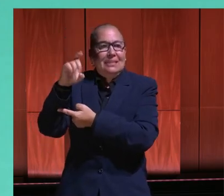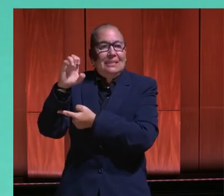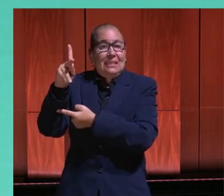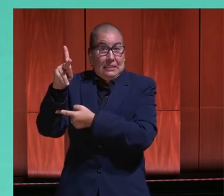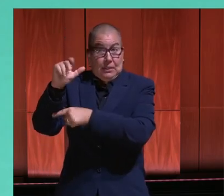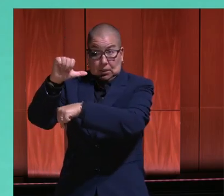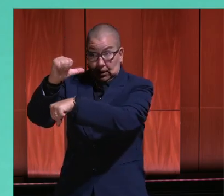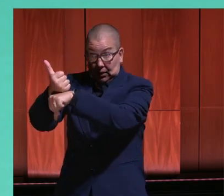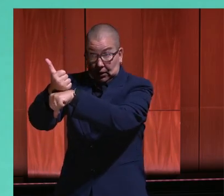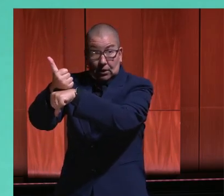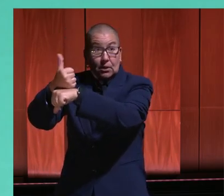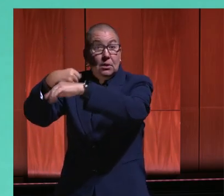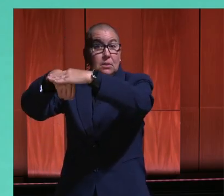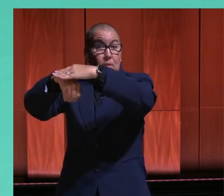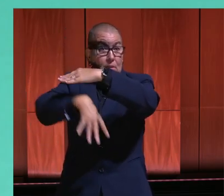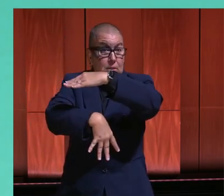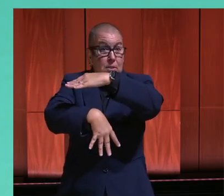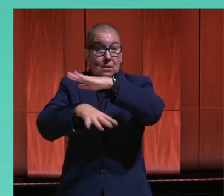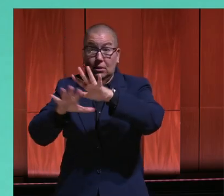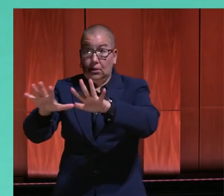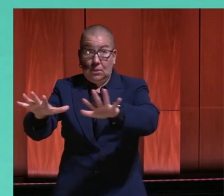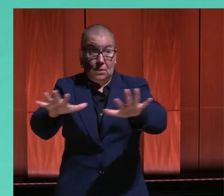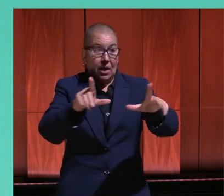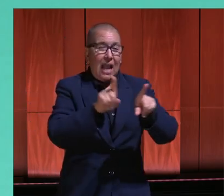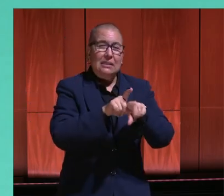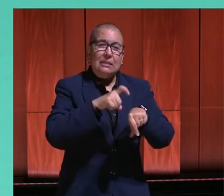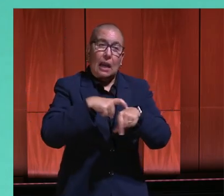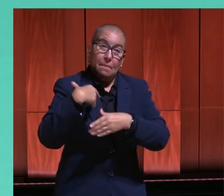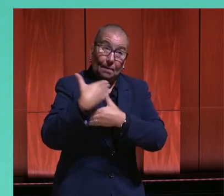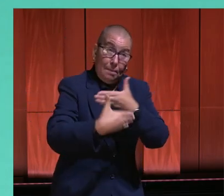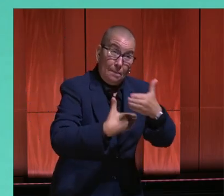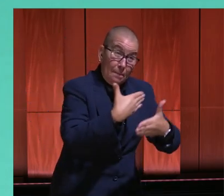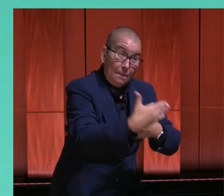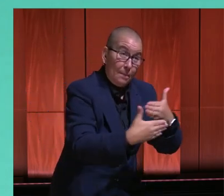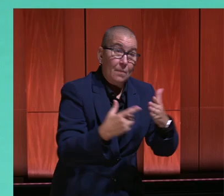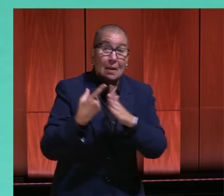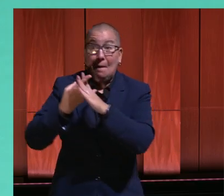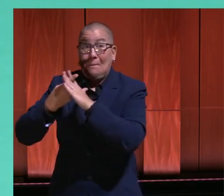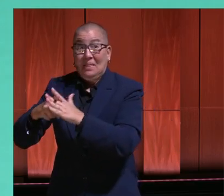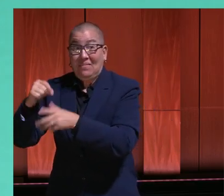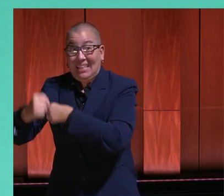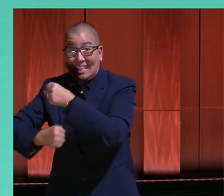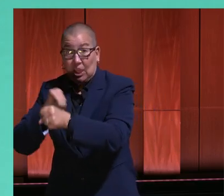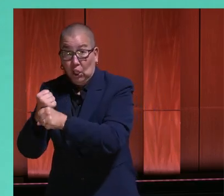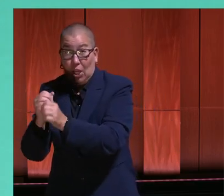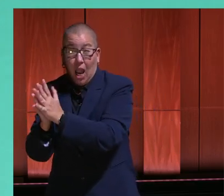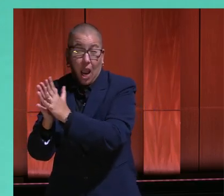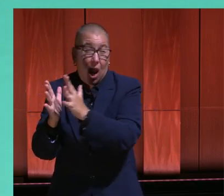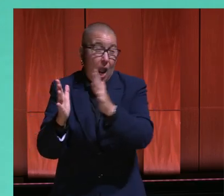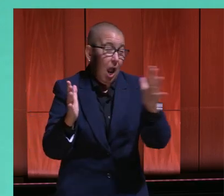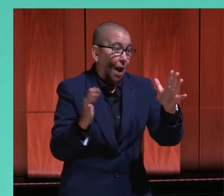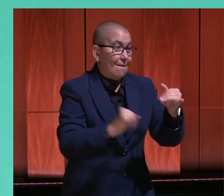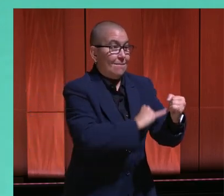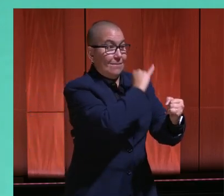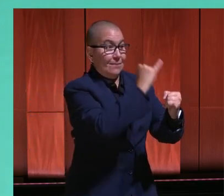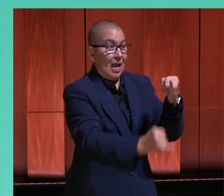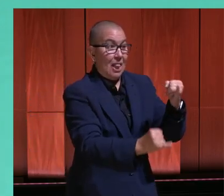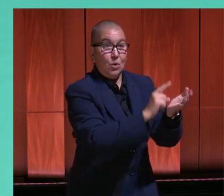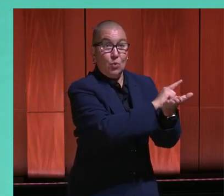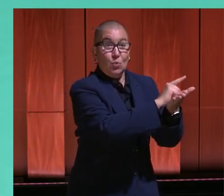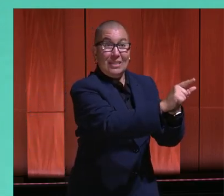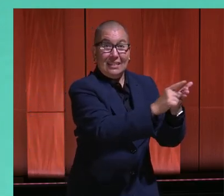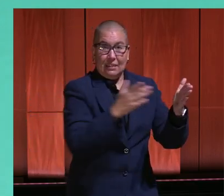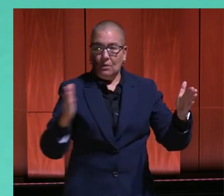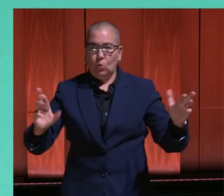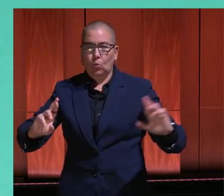times of the year, whether it's start of the school year or right before finals, and just goes to make, that